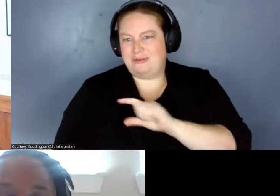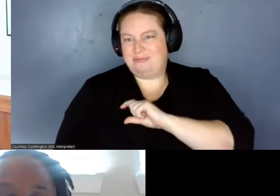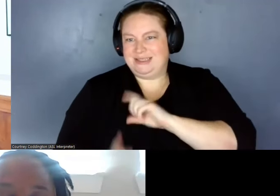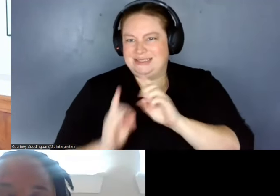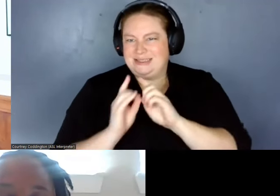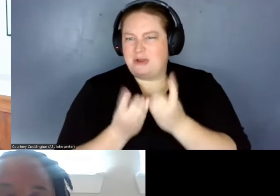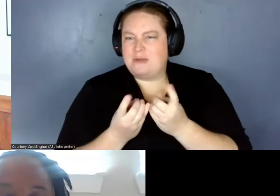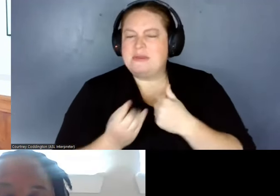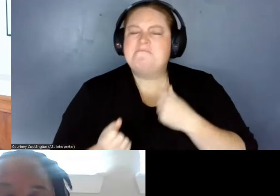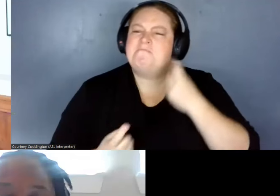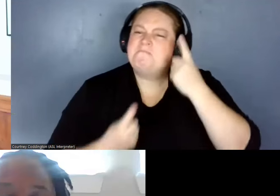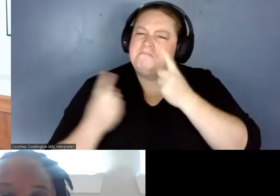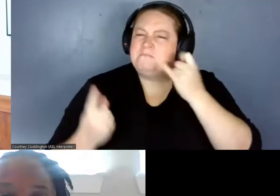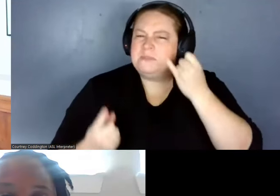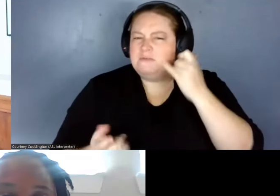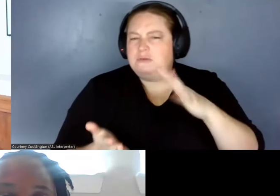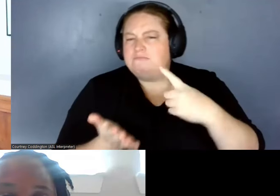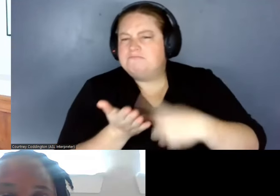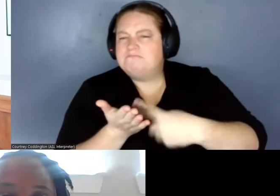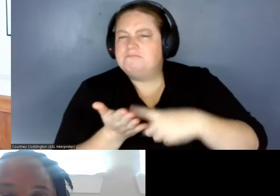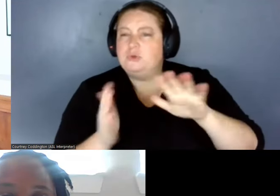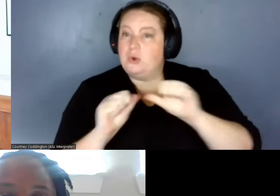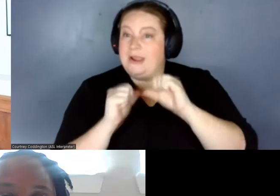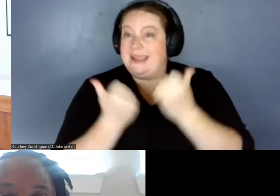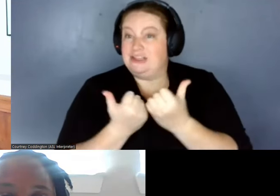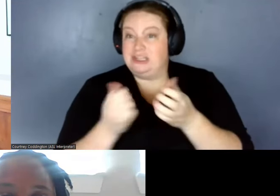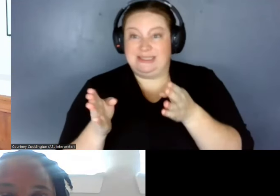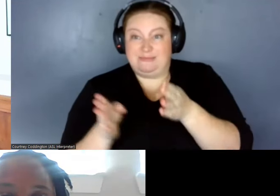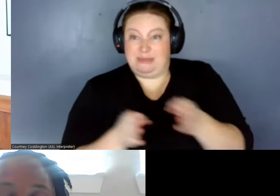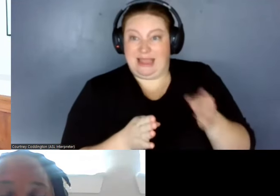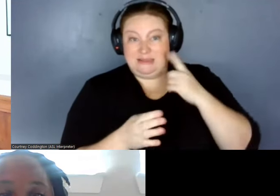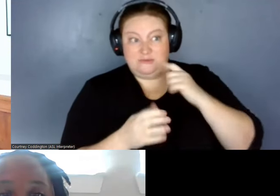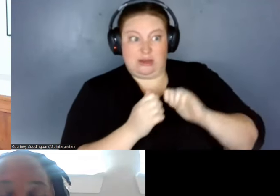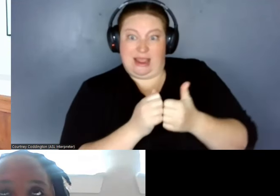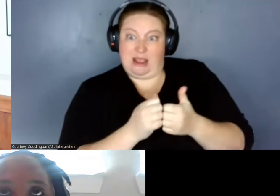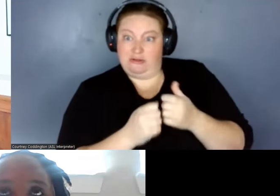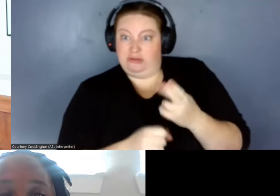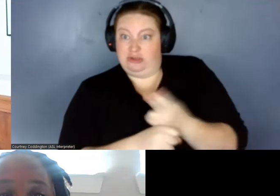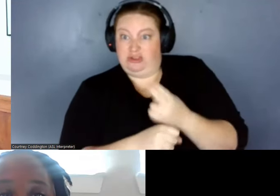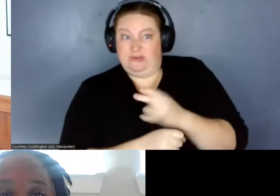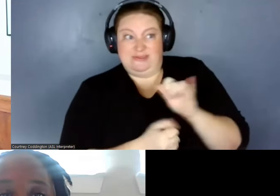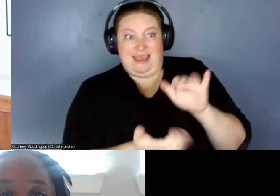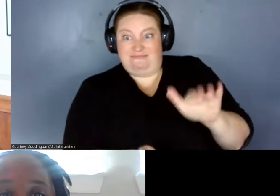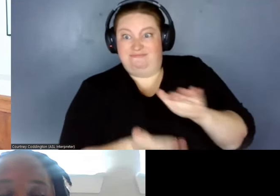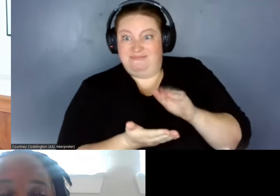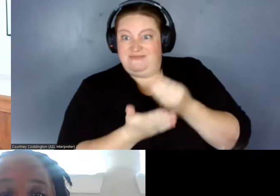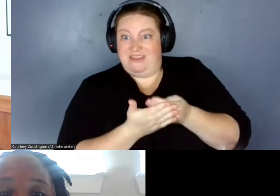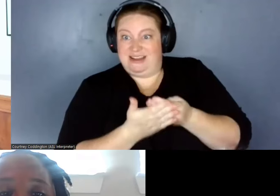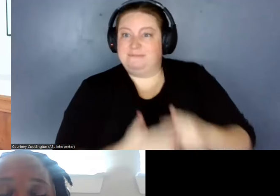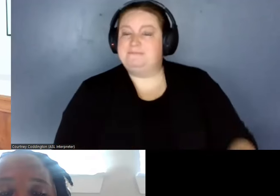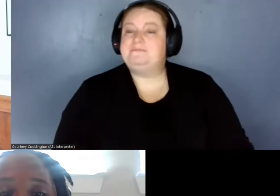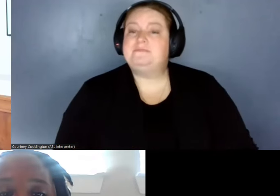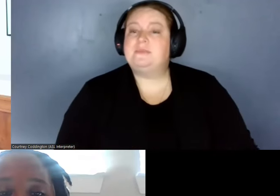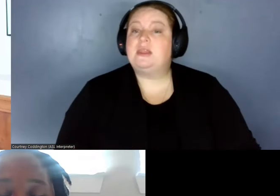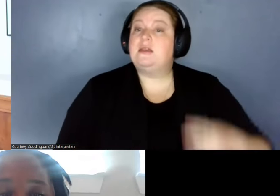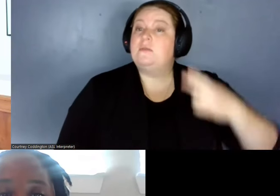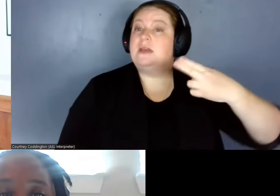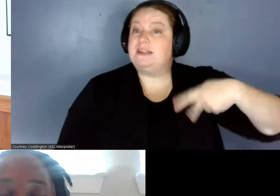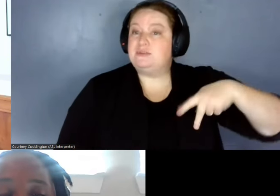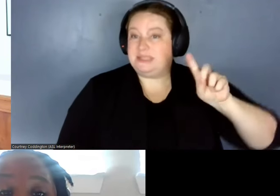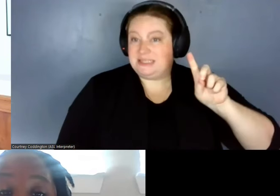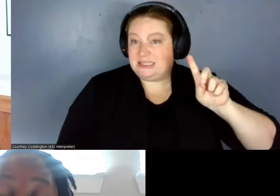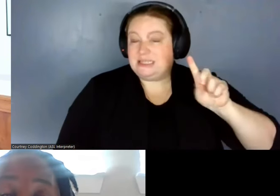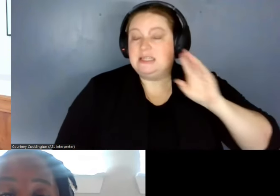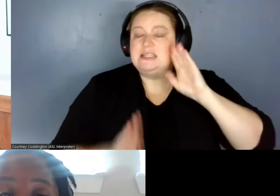talk about your agency's plans for using the funding. Yes, well, HPD is focusing more